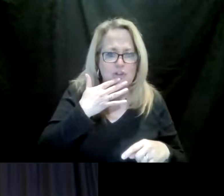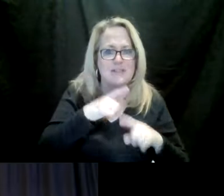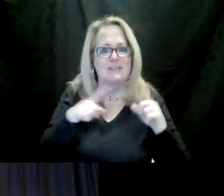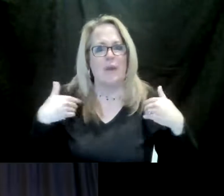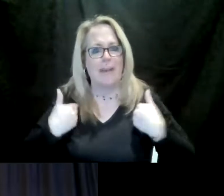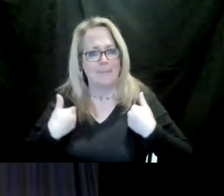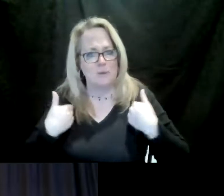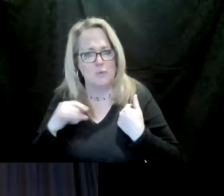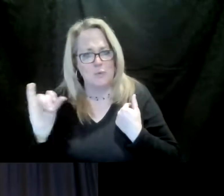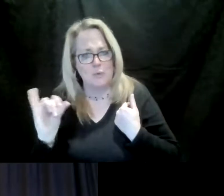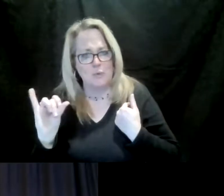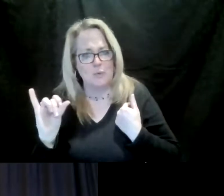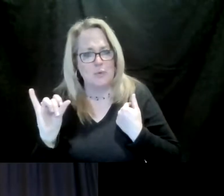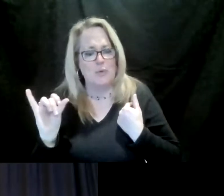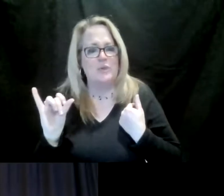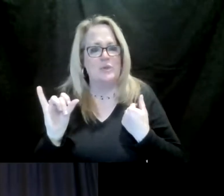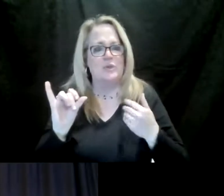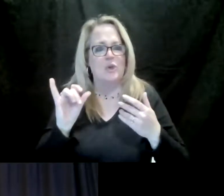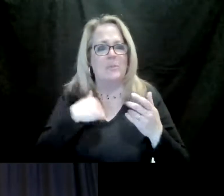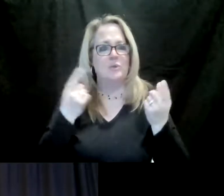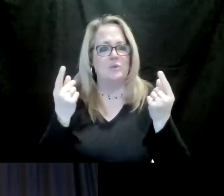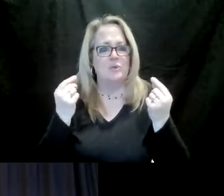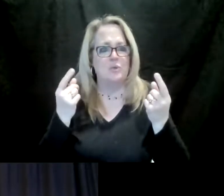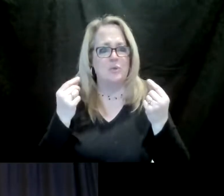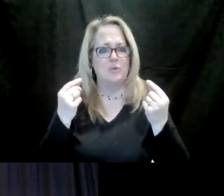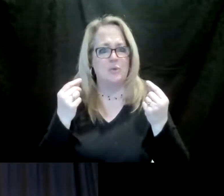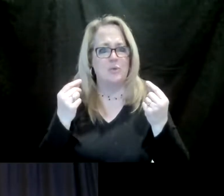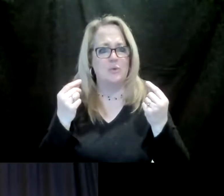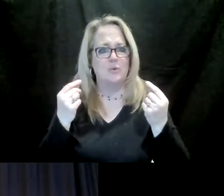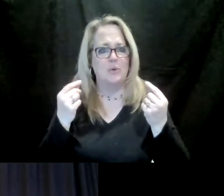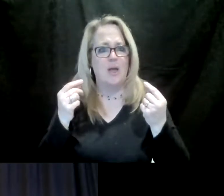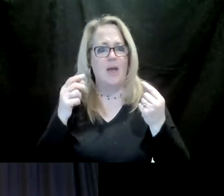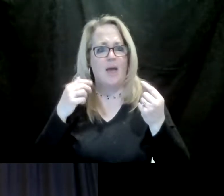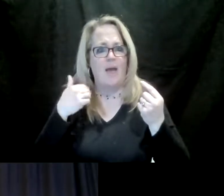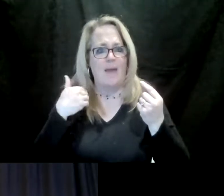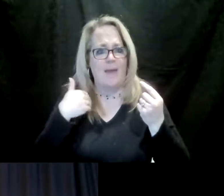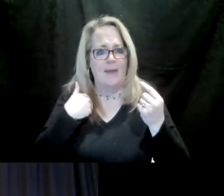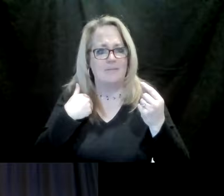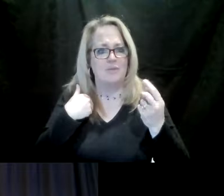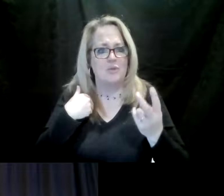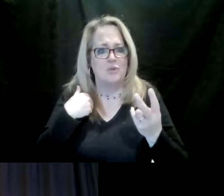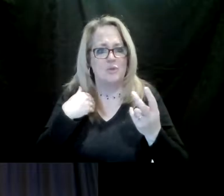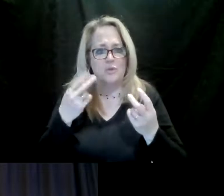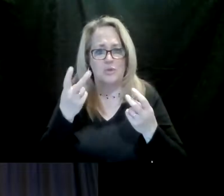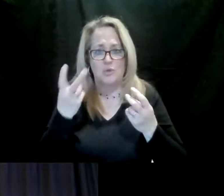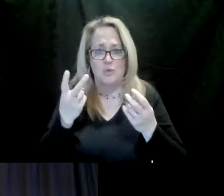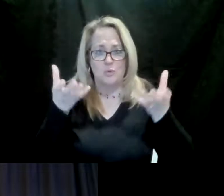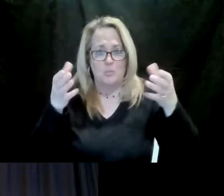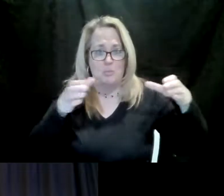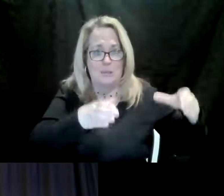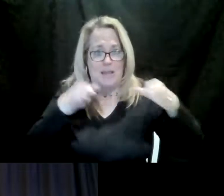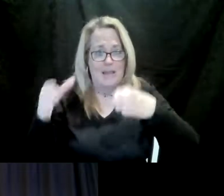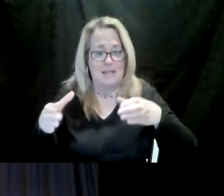animals. So what I did with this is I took the two plates and